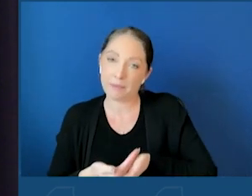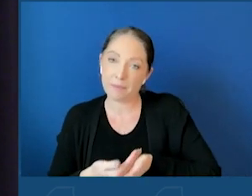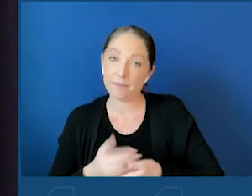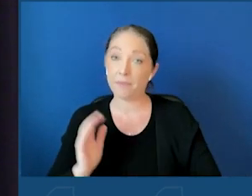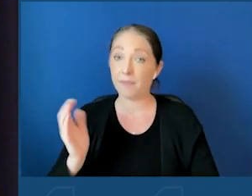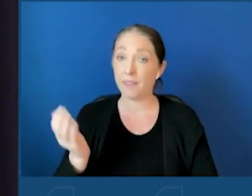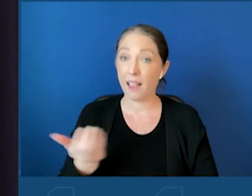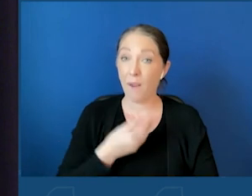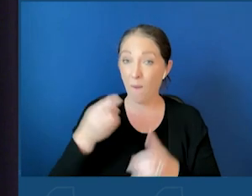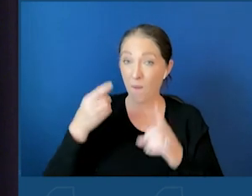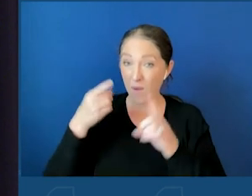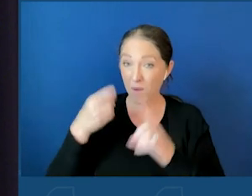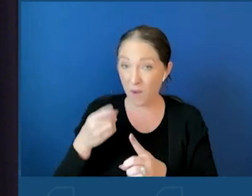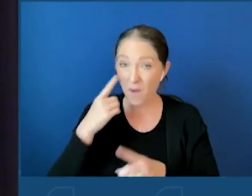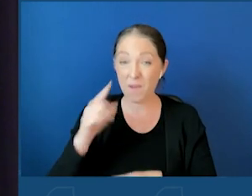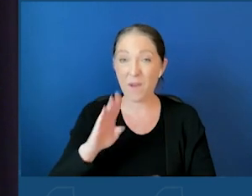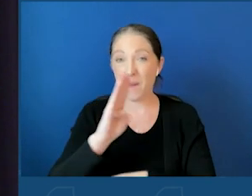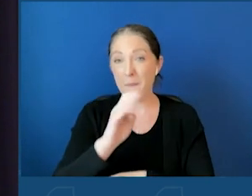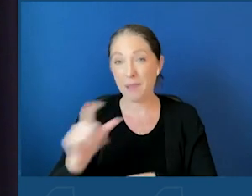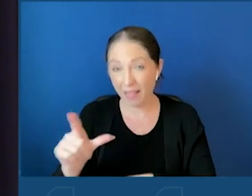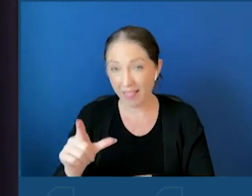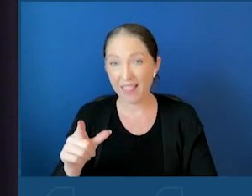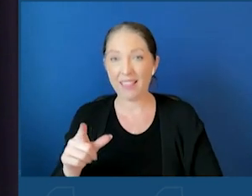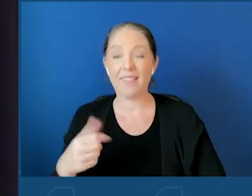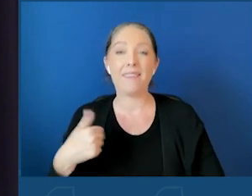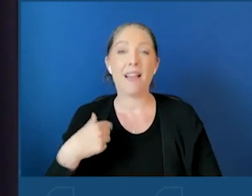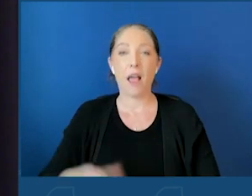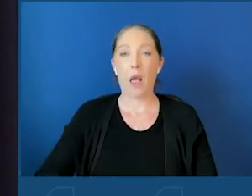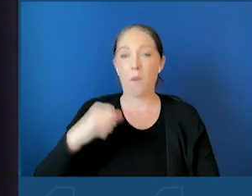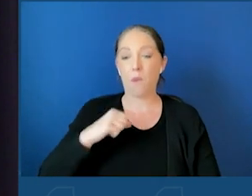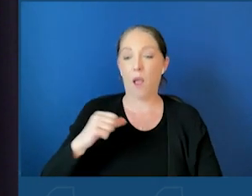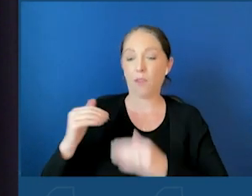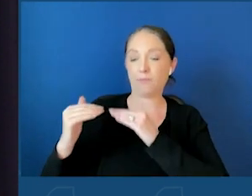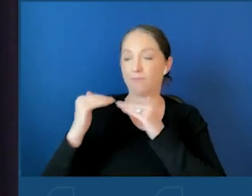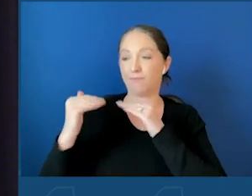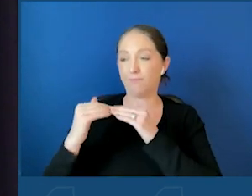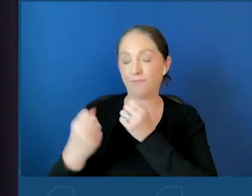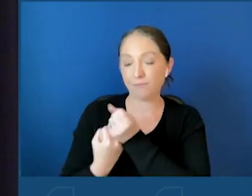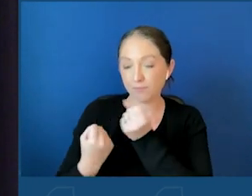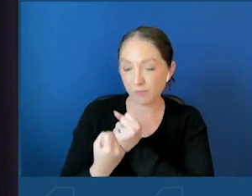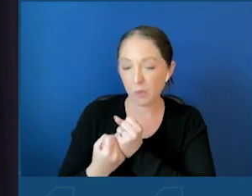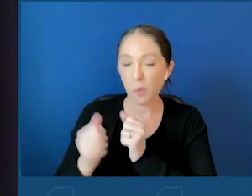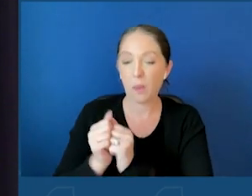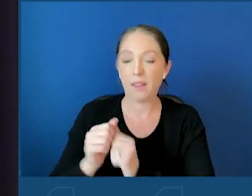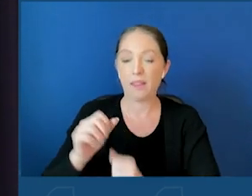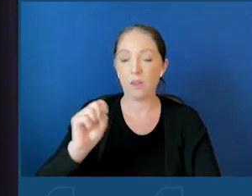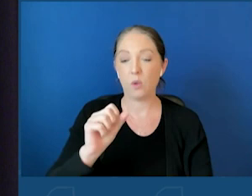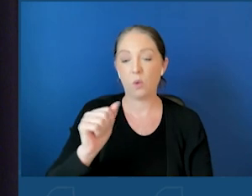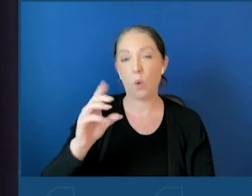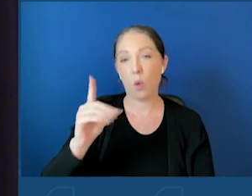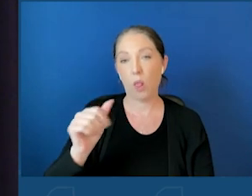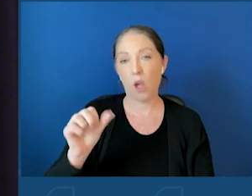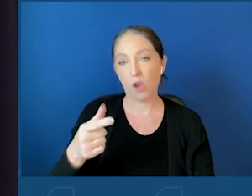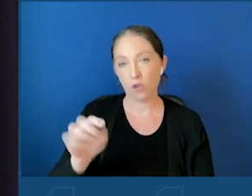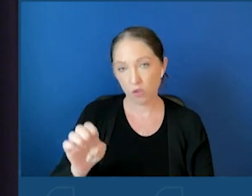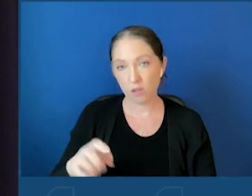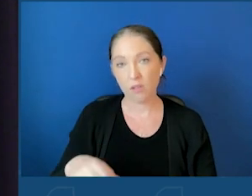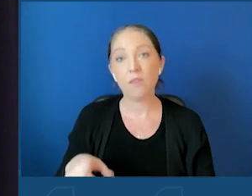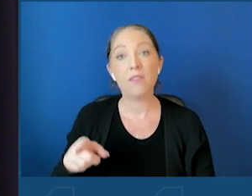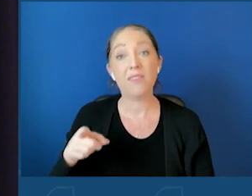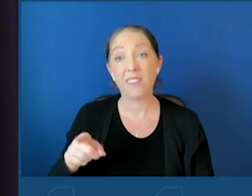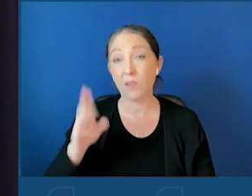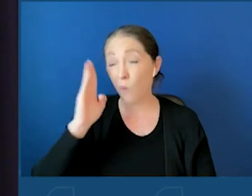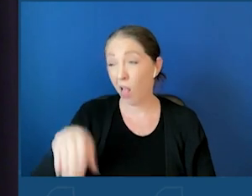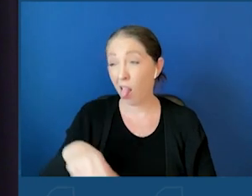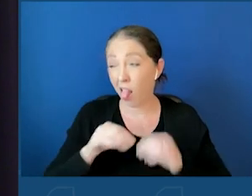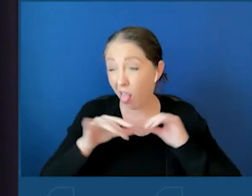I proudly carried with my colleague, Assemblymember Szilagyi, is a major step forward in expanding access to doula care. It's going to help us